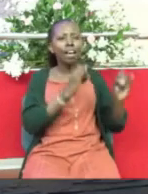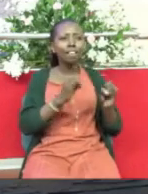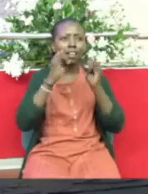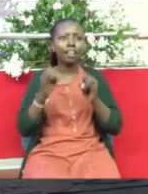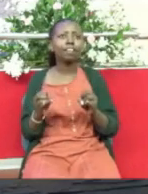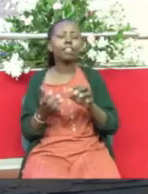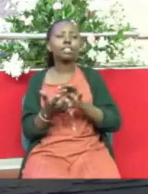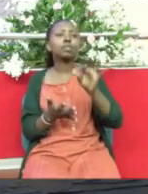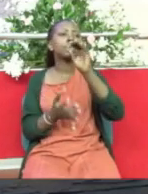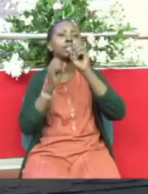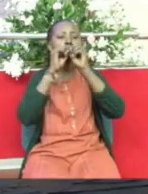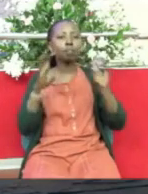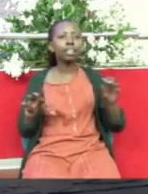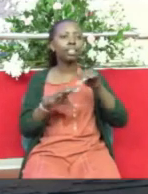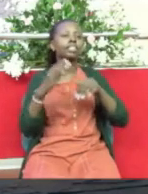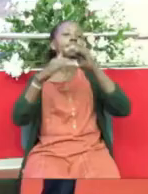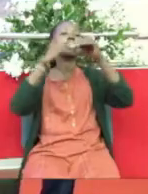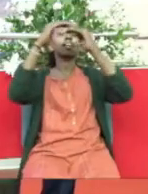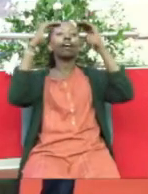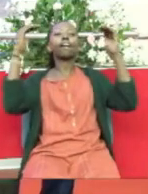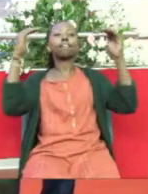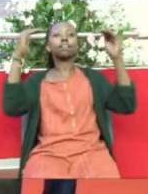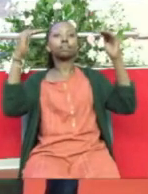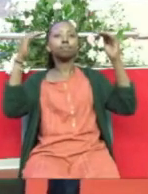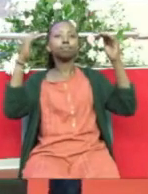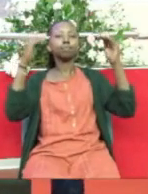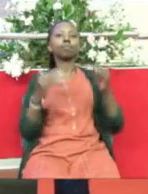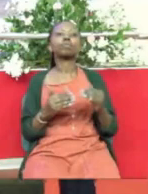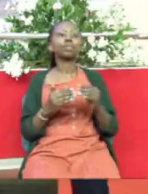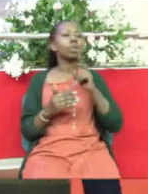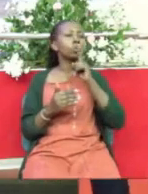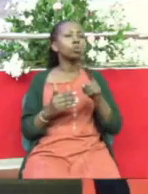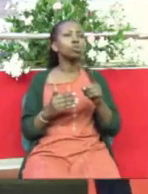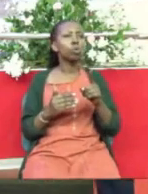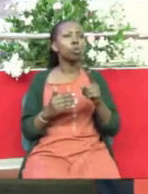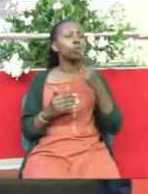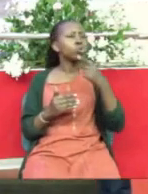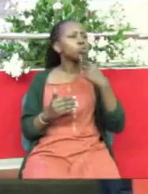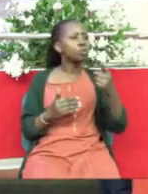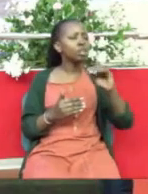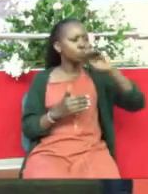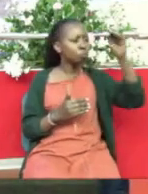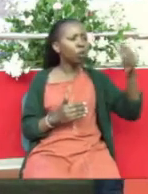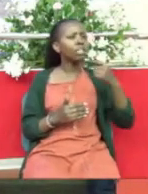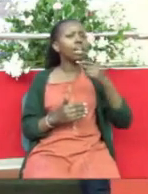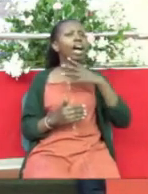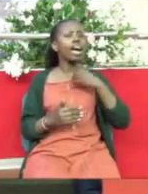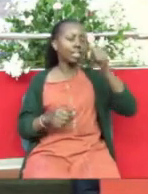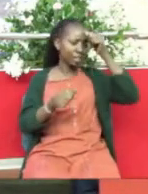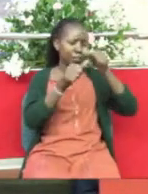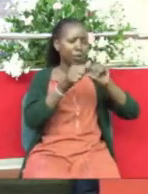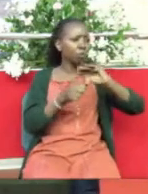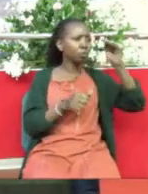heavenly places. Tumebarikiwa kwa baraka zote za kiroho. And so you speak to that mountain and remind it